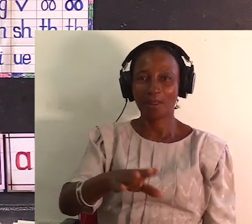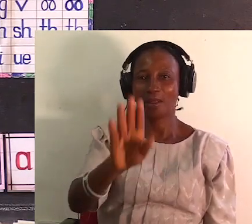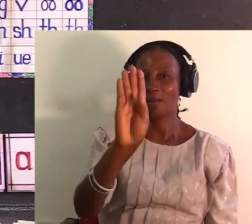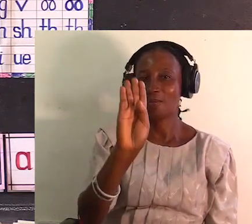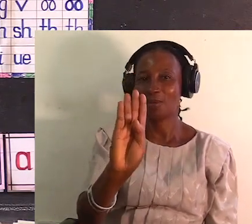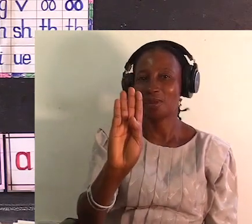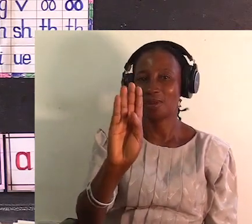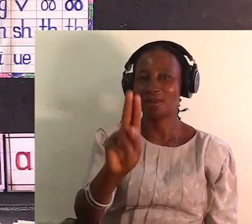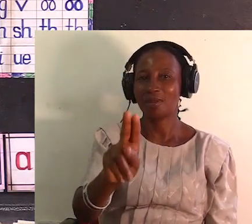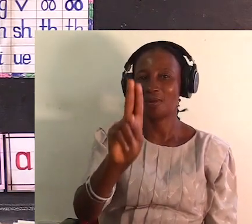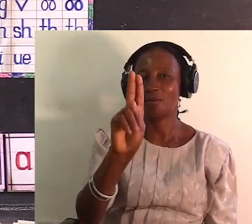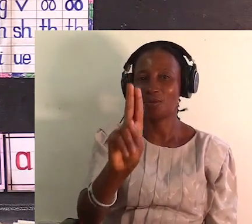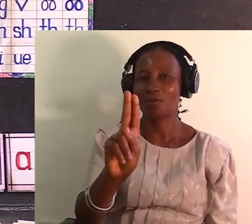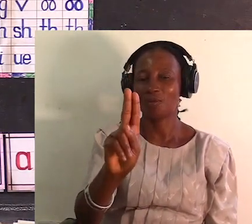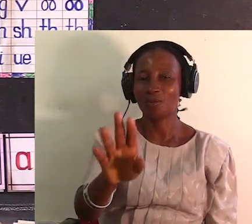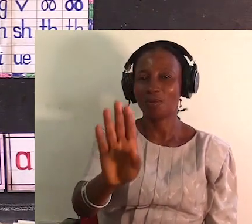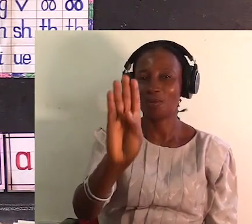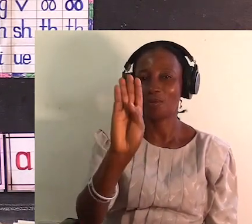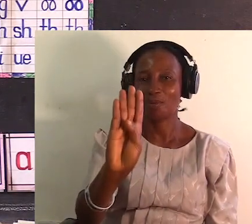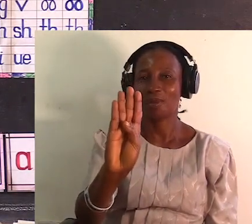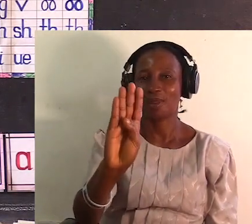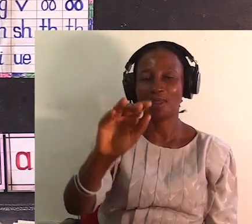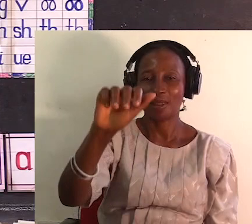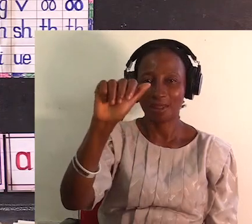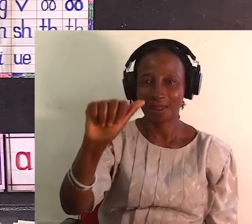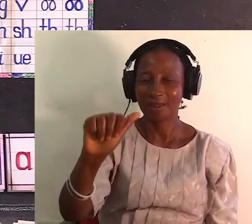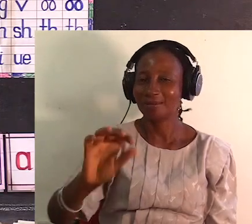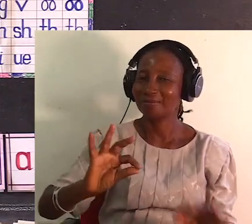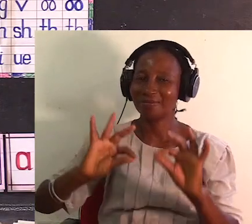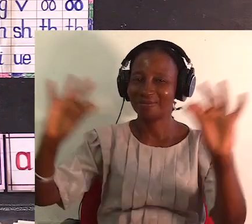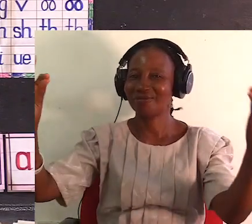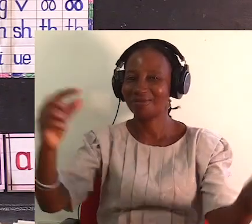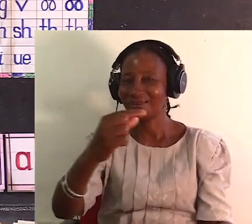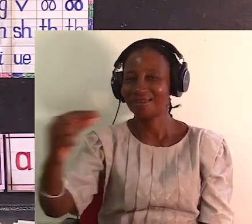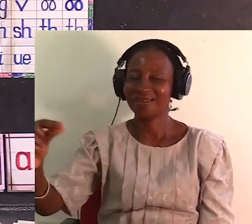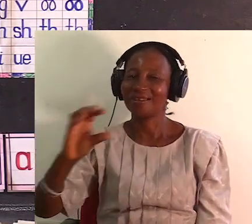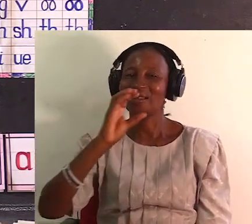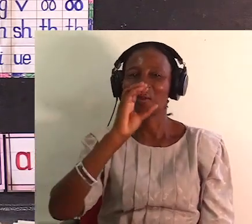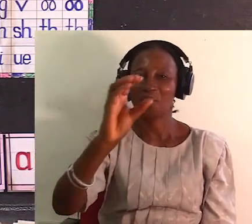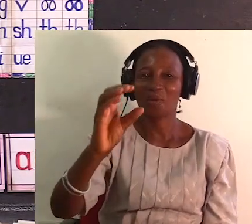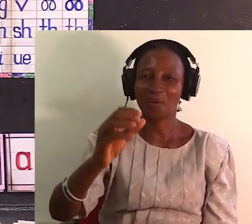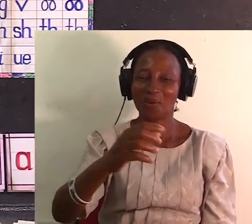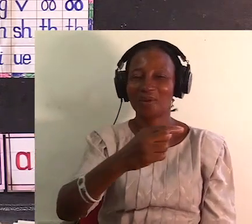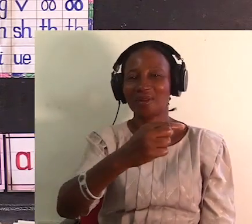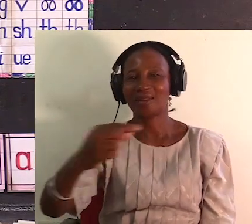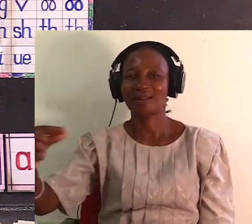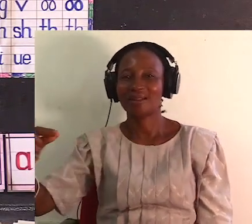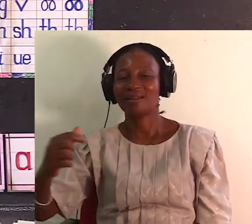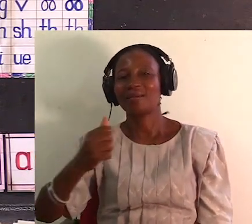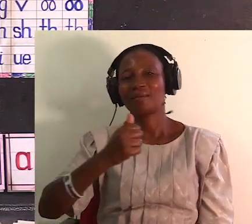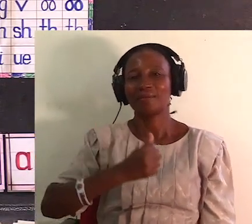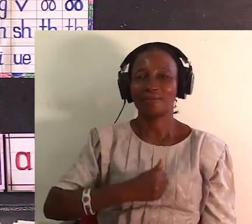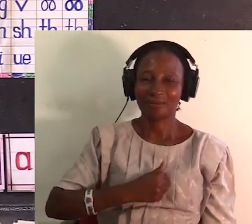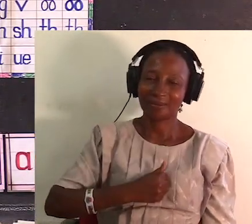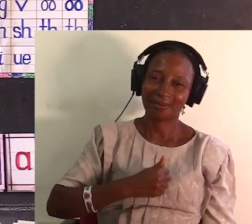nice name. That's the way they call my name. My name